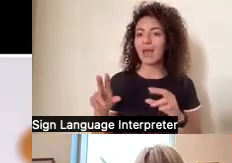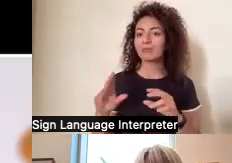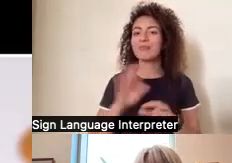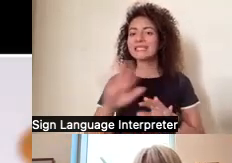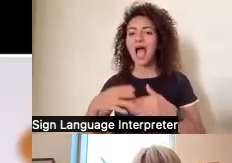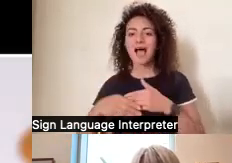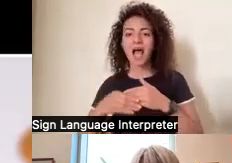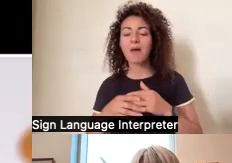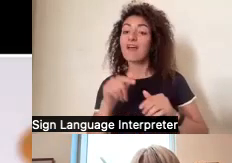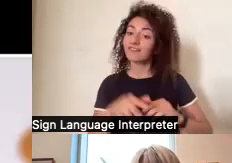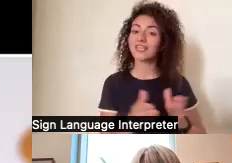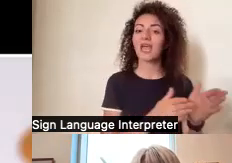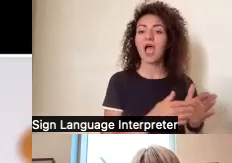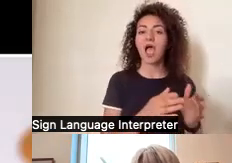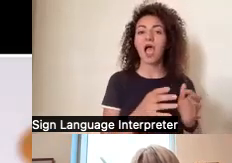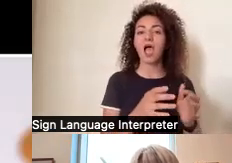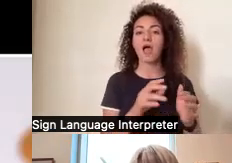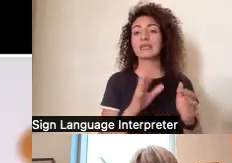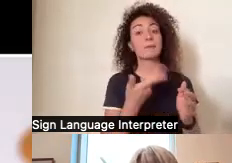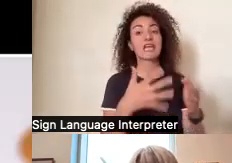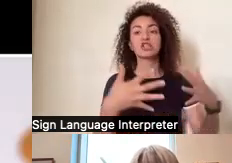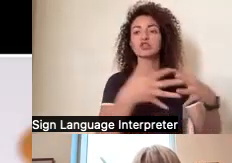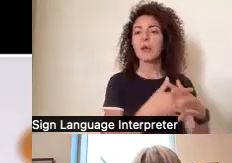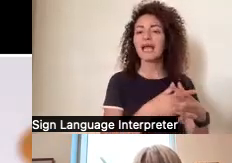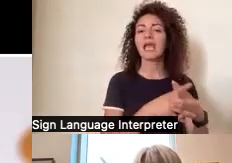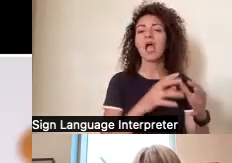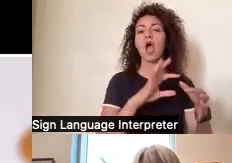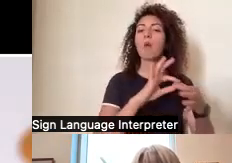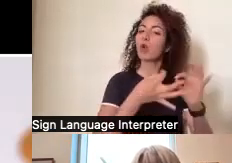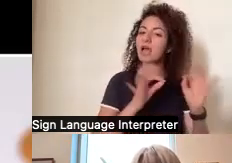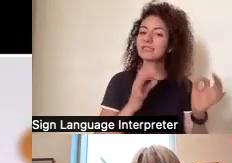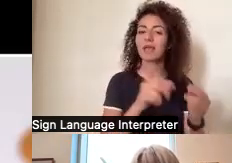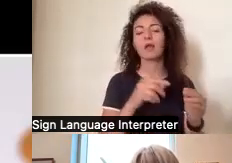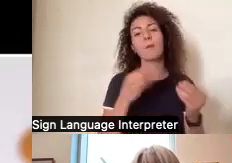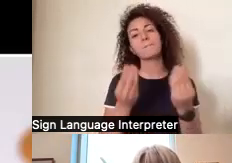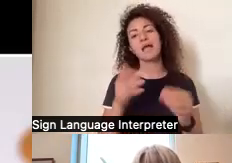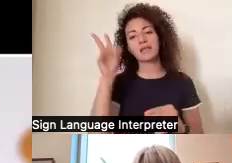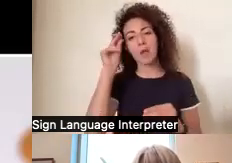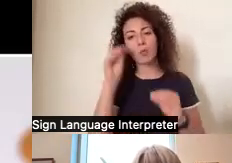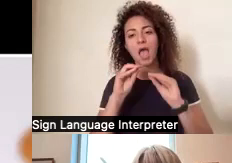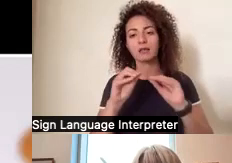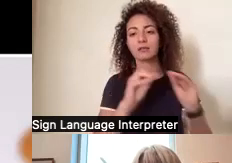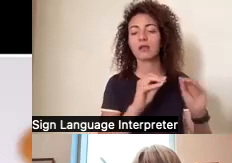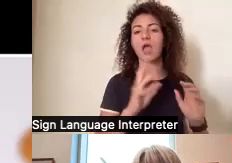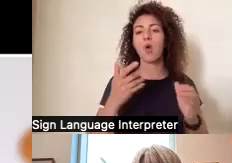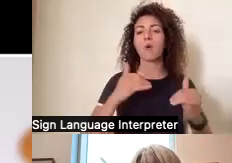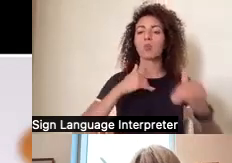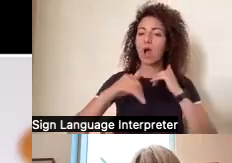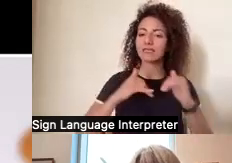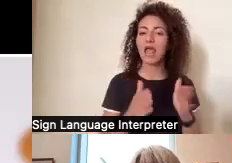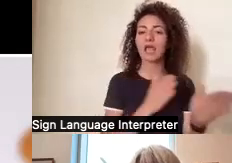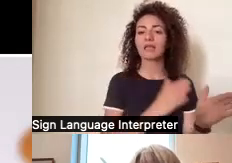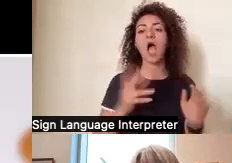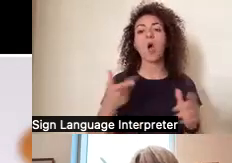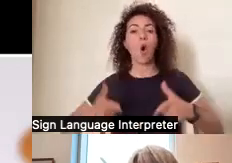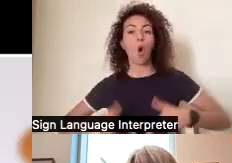kind, semi-formal networks, for example, NGOs providing information, transport, daycare provision for children, additional